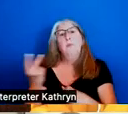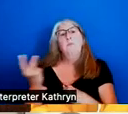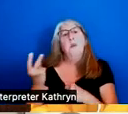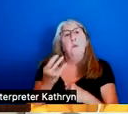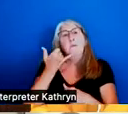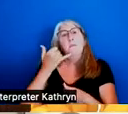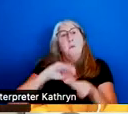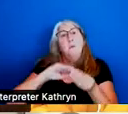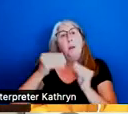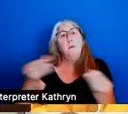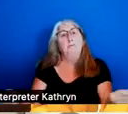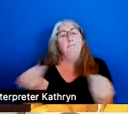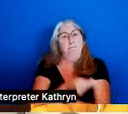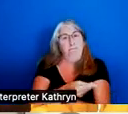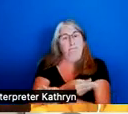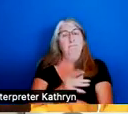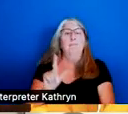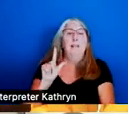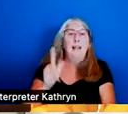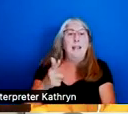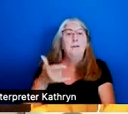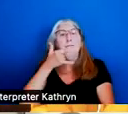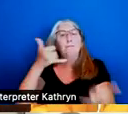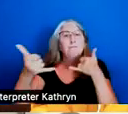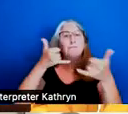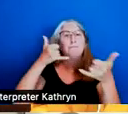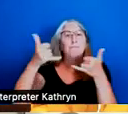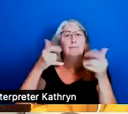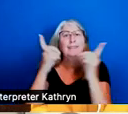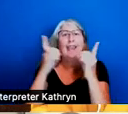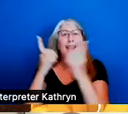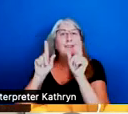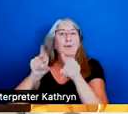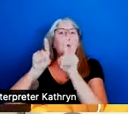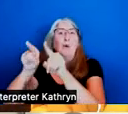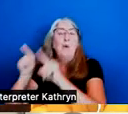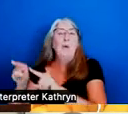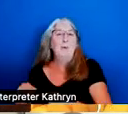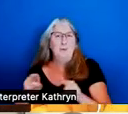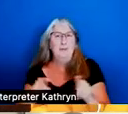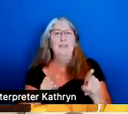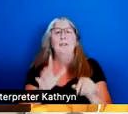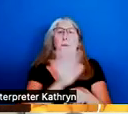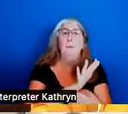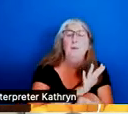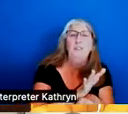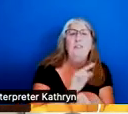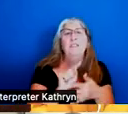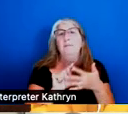phone numbers. And after that, we started to date, going to places, going to the